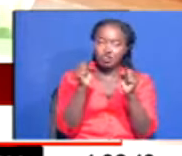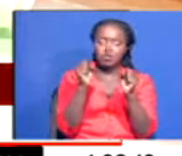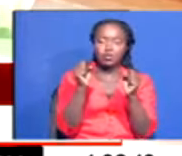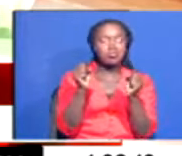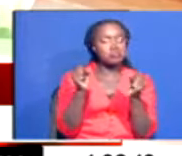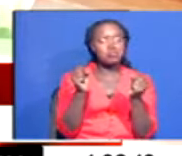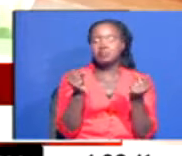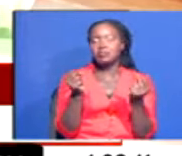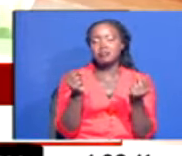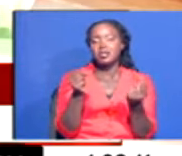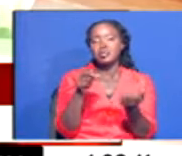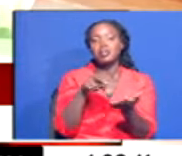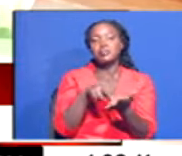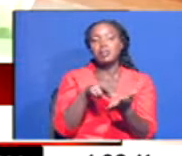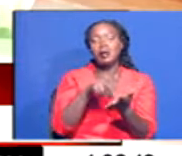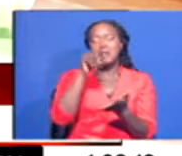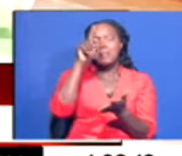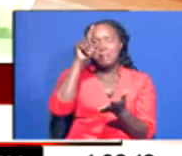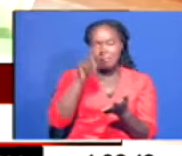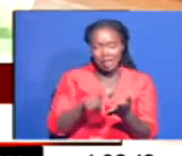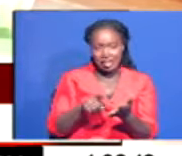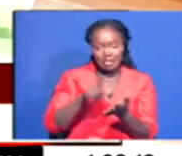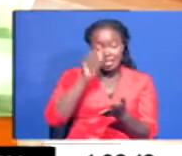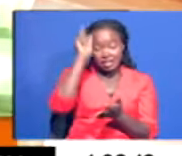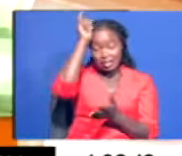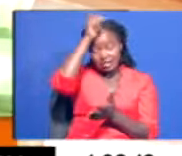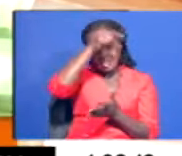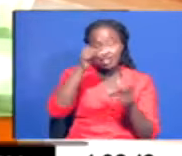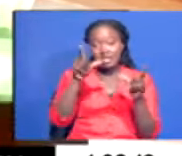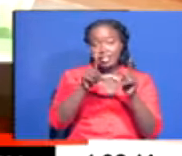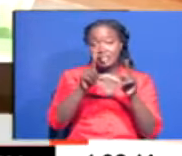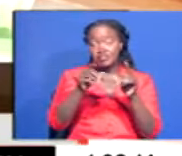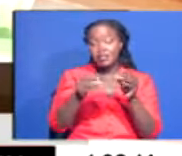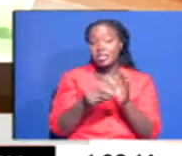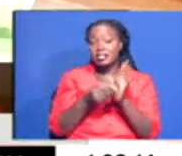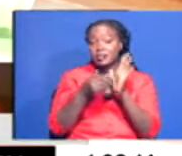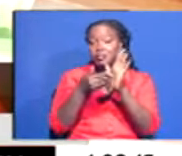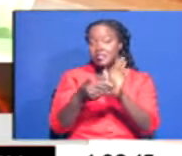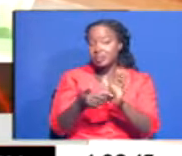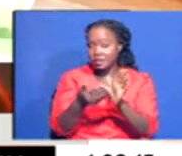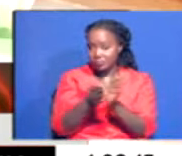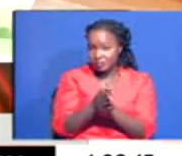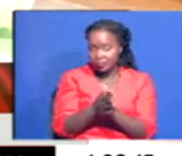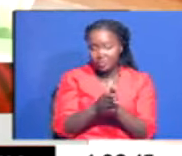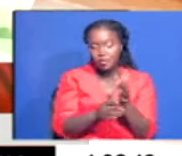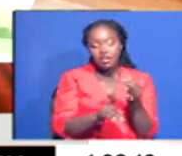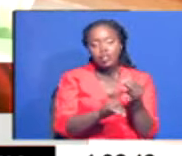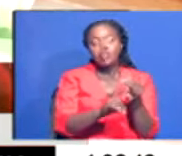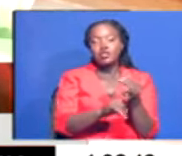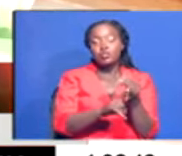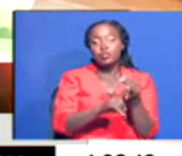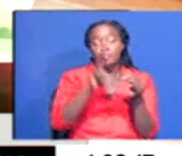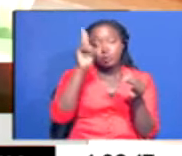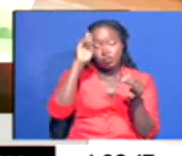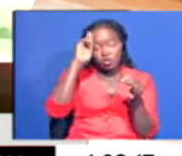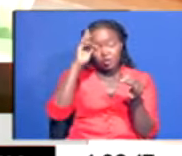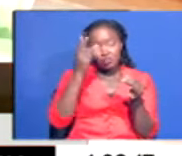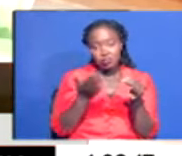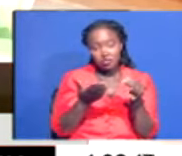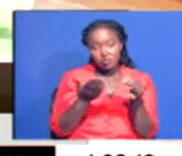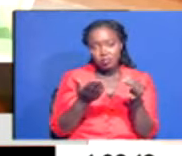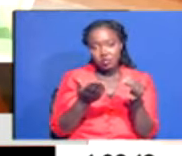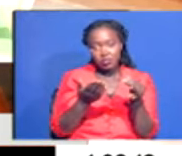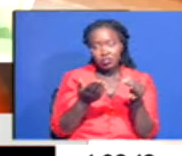must bring in your degree certificate. Second reason that has made Jimmy Wanjigi's papers to be rejected is because